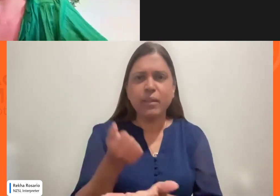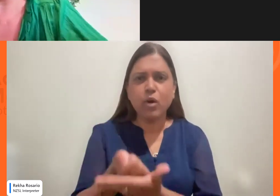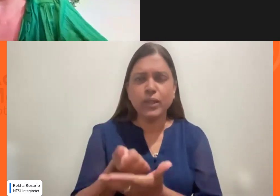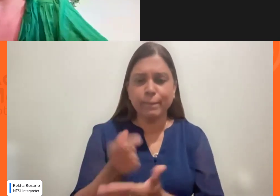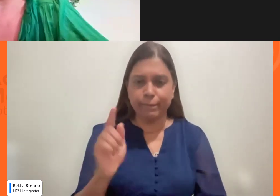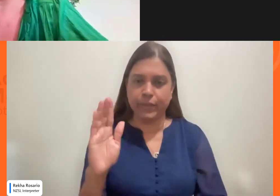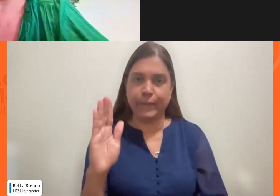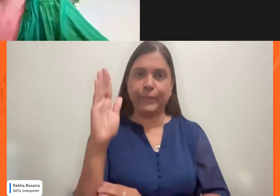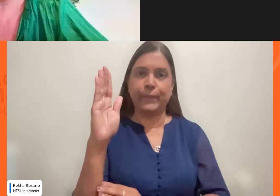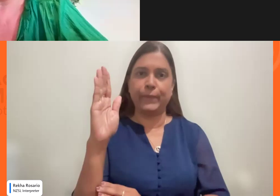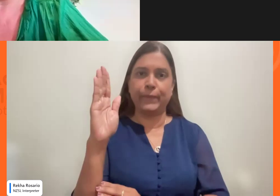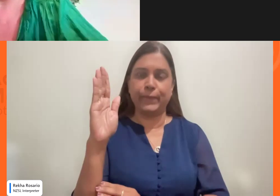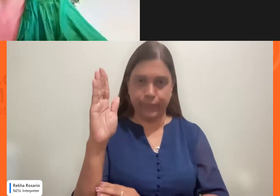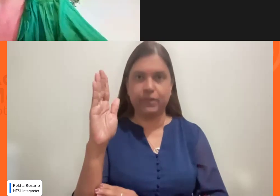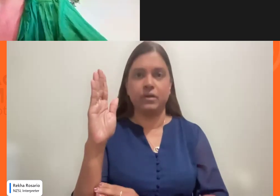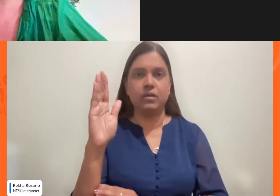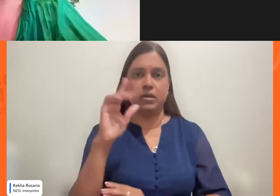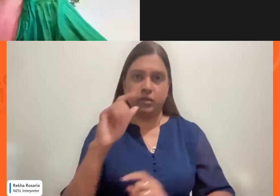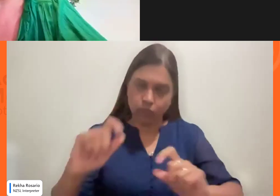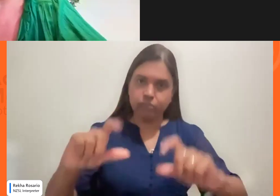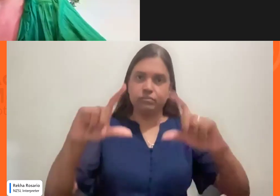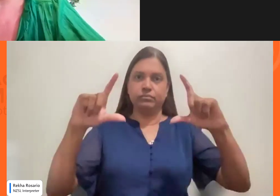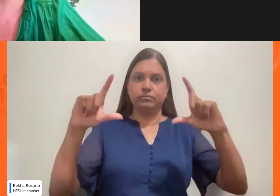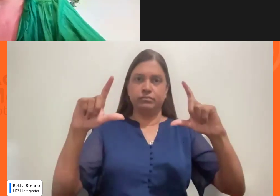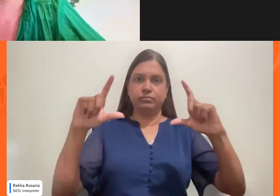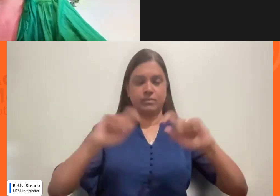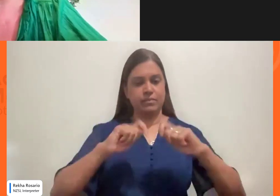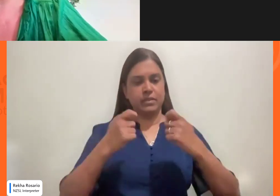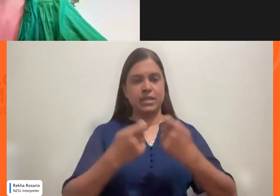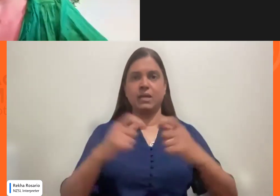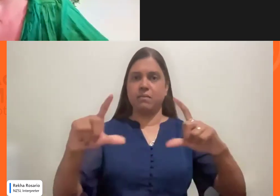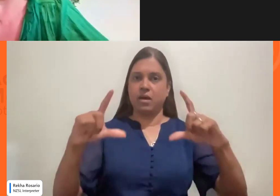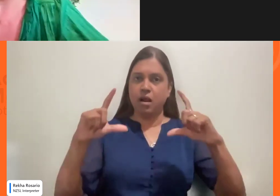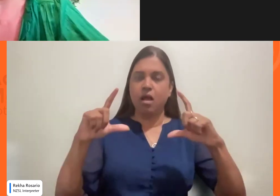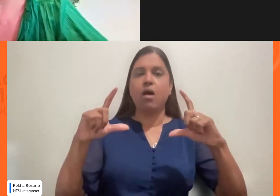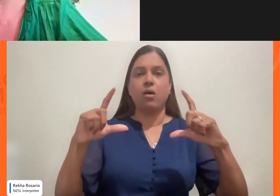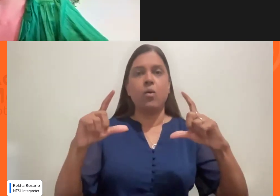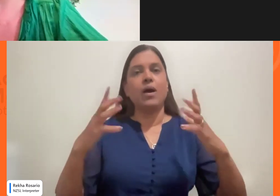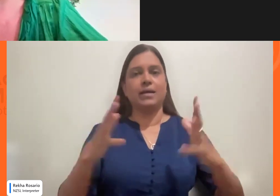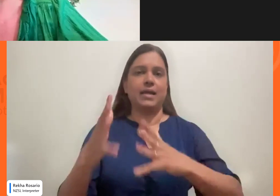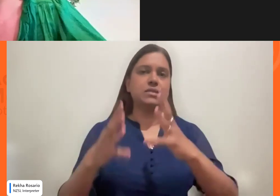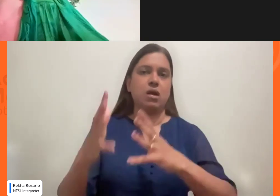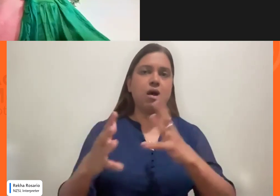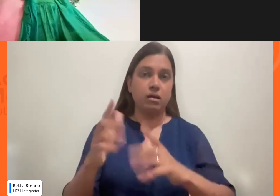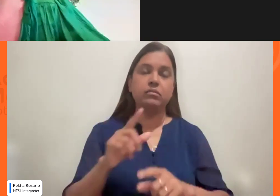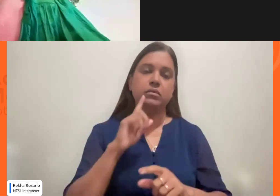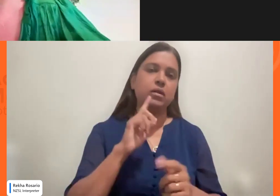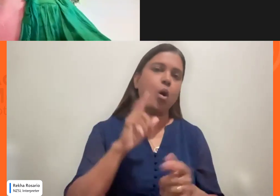of the screen. Our team will allow you to use audio and video to pose your